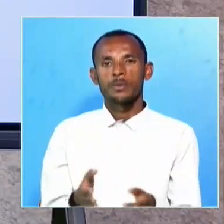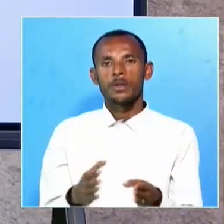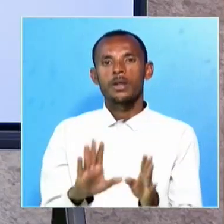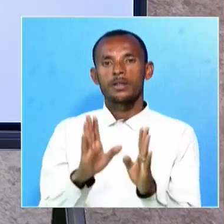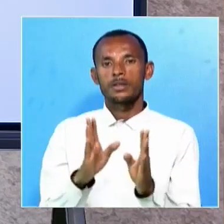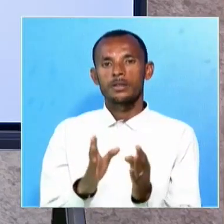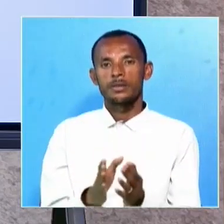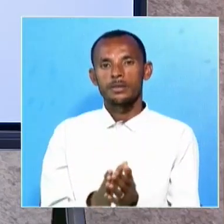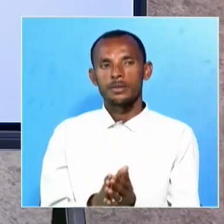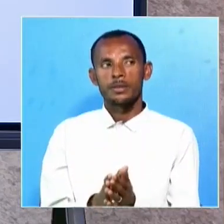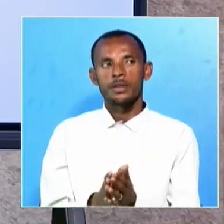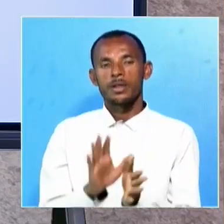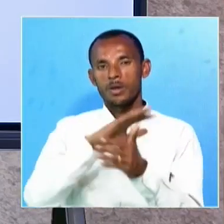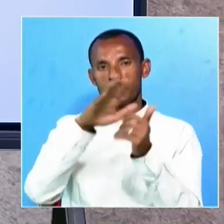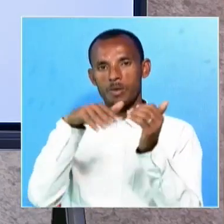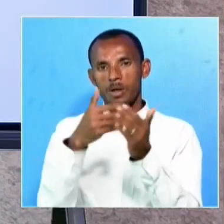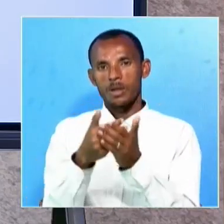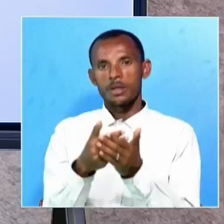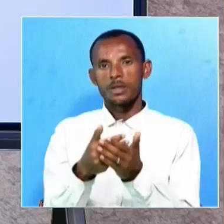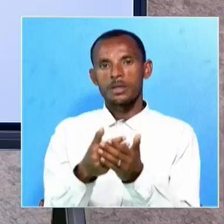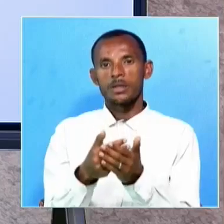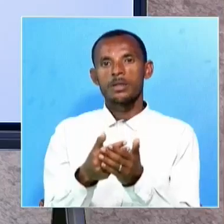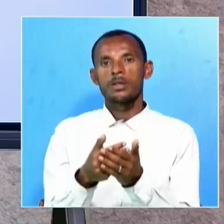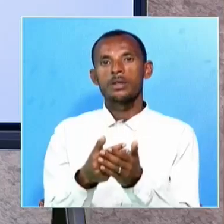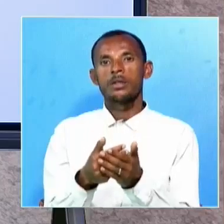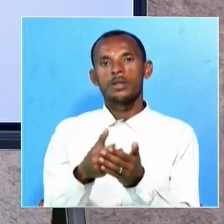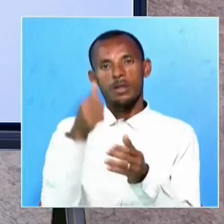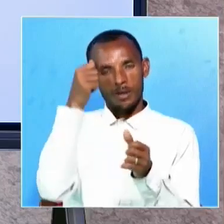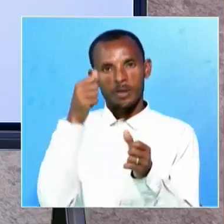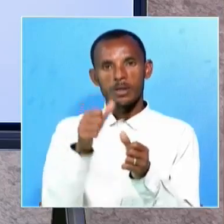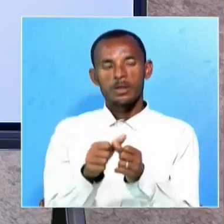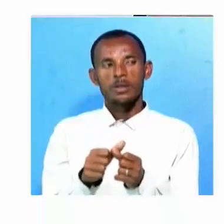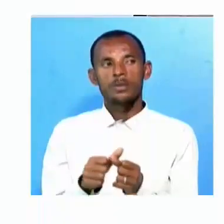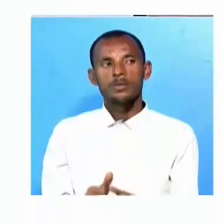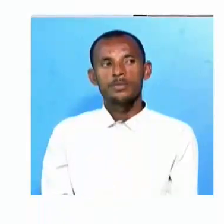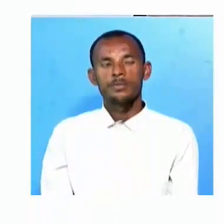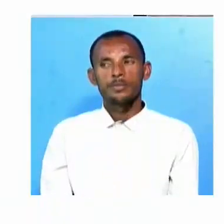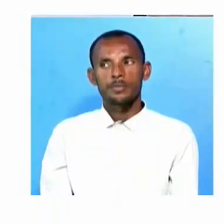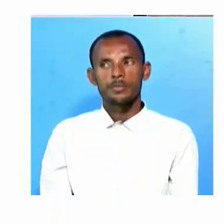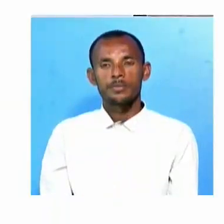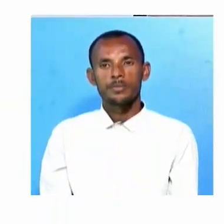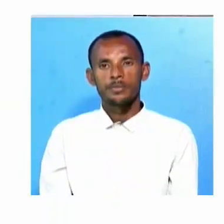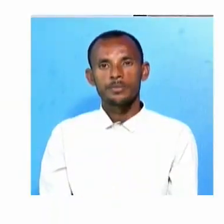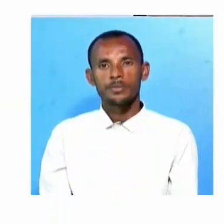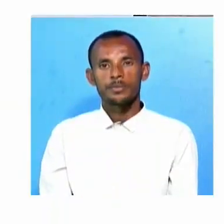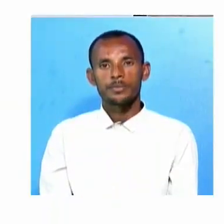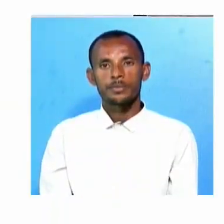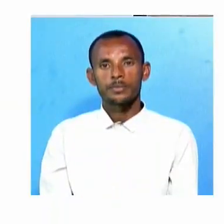let's conclude, or let's take a note. Note